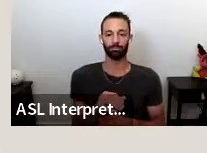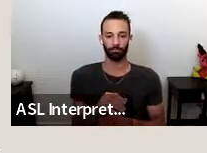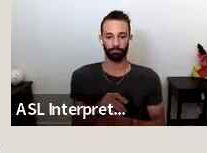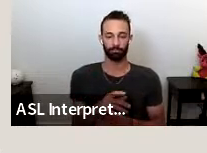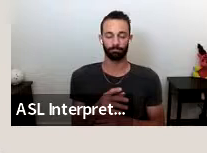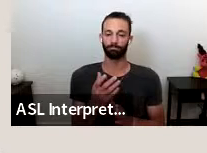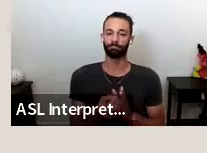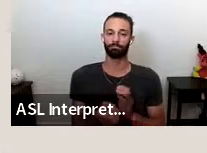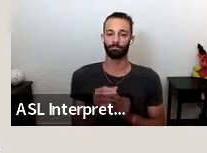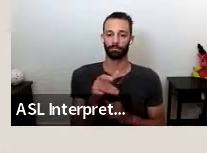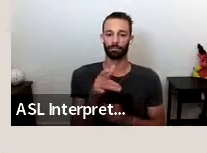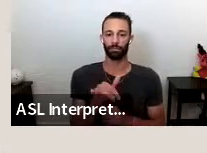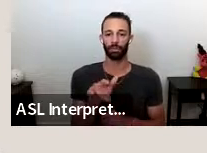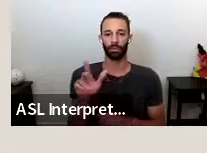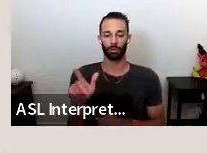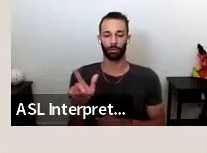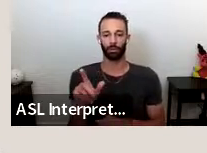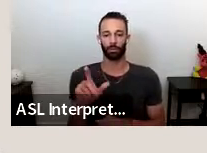2024.